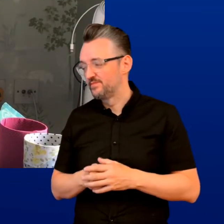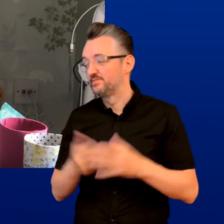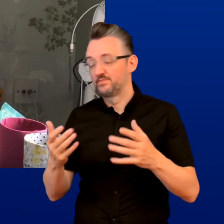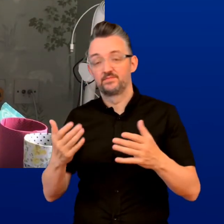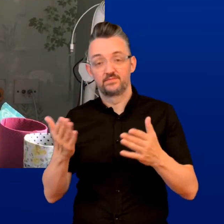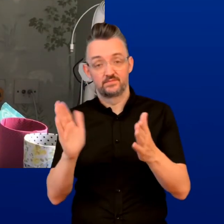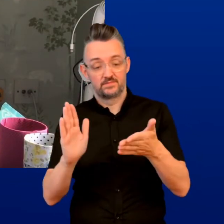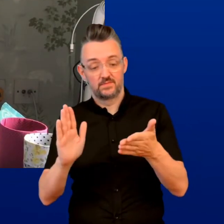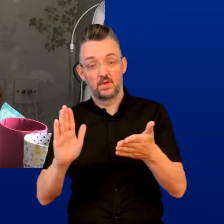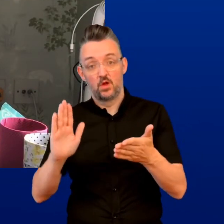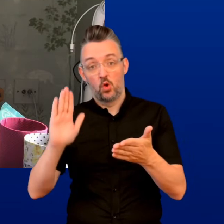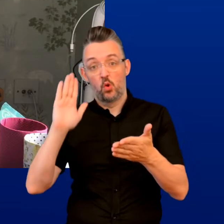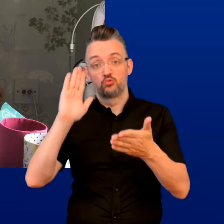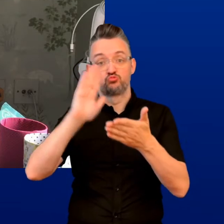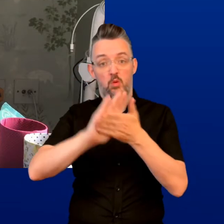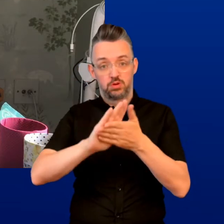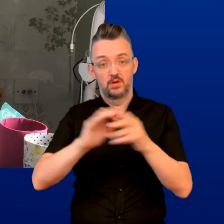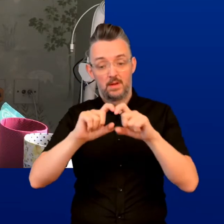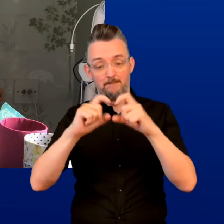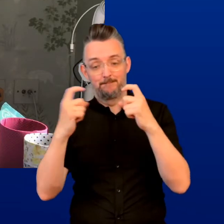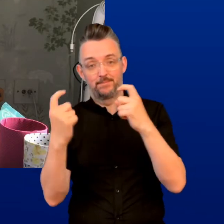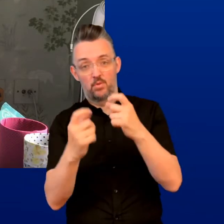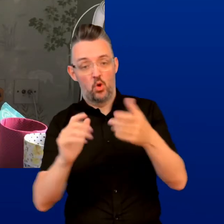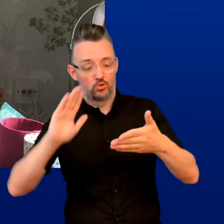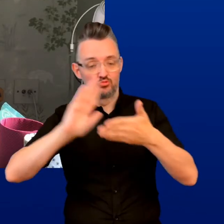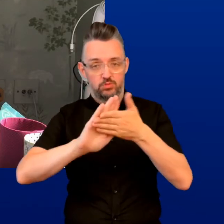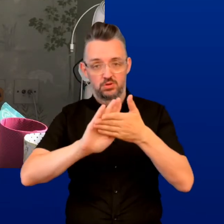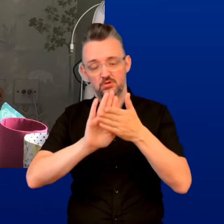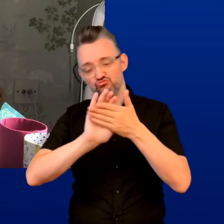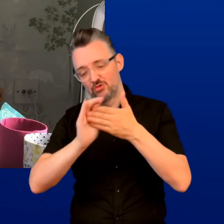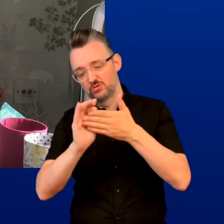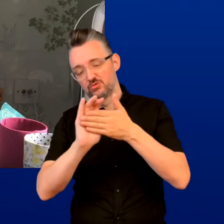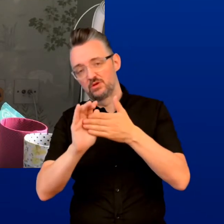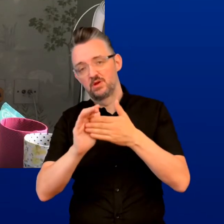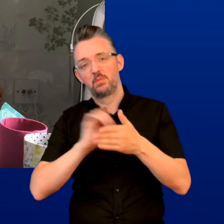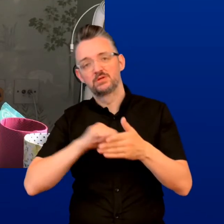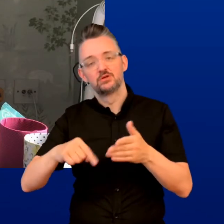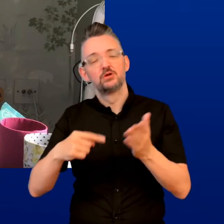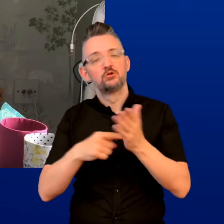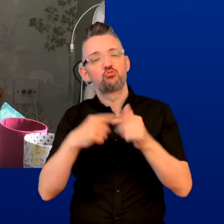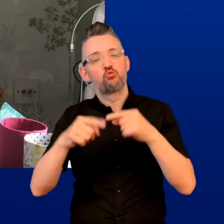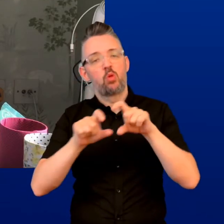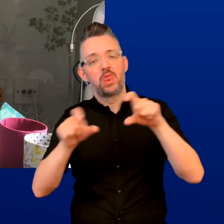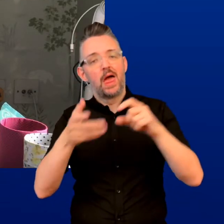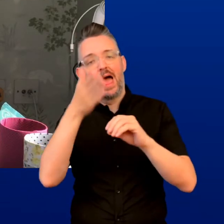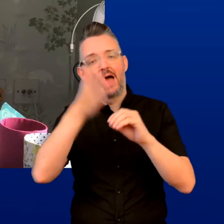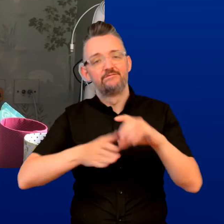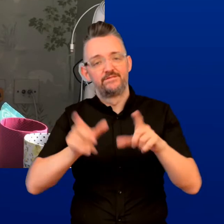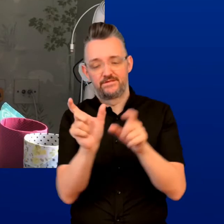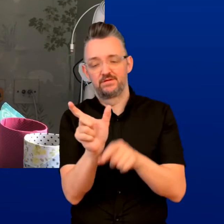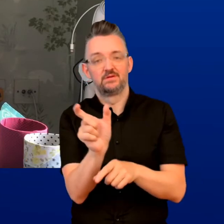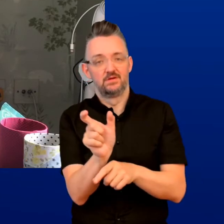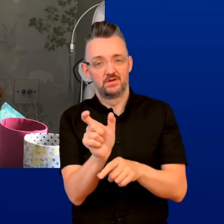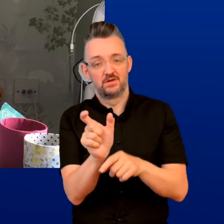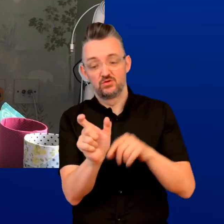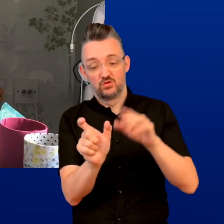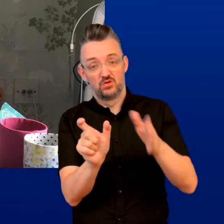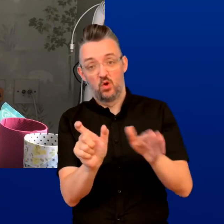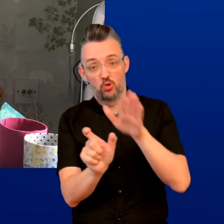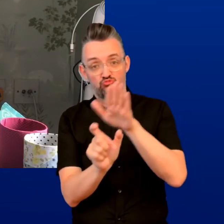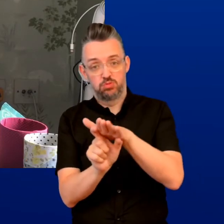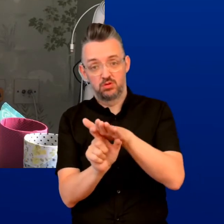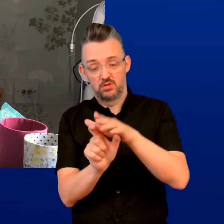Then put a card, I'm putting paper on this one as well, because this is the half toilet roll, and just hold